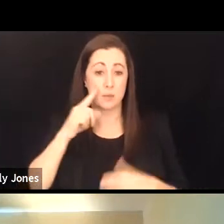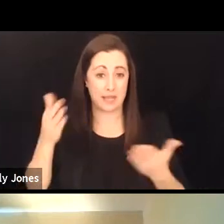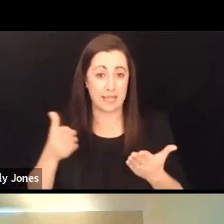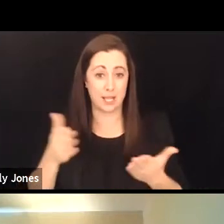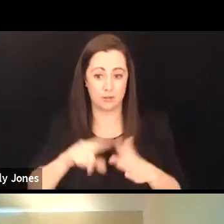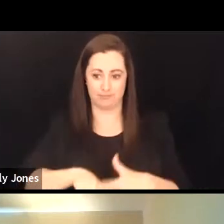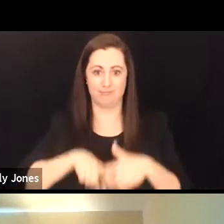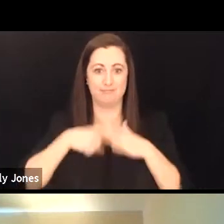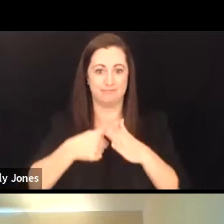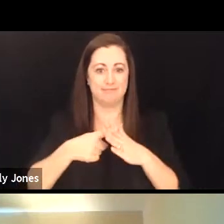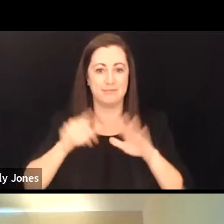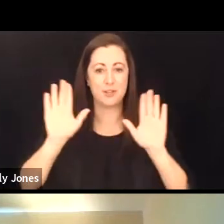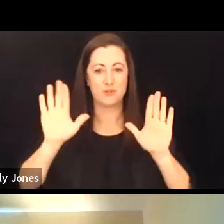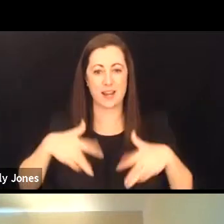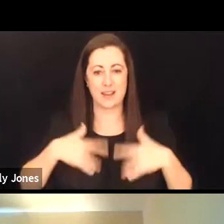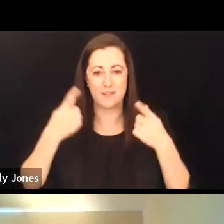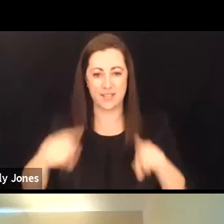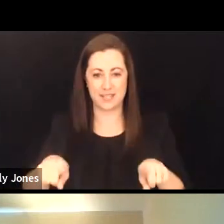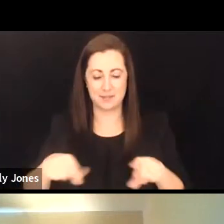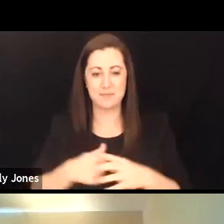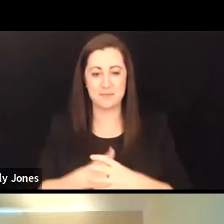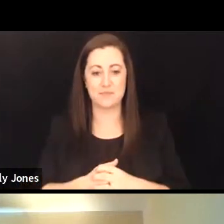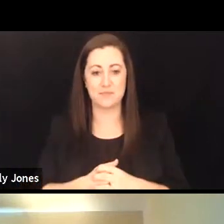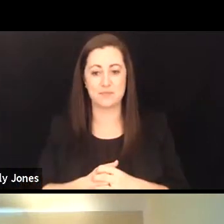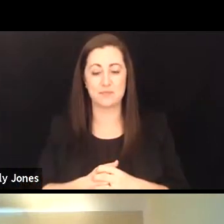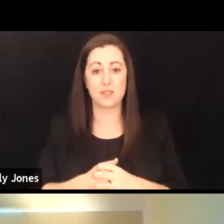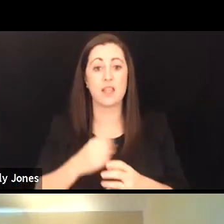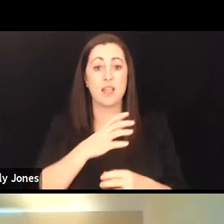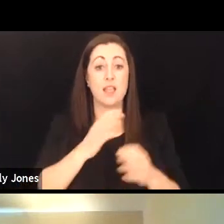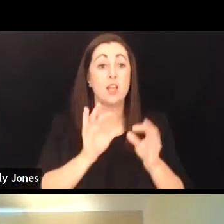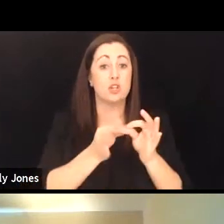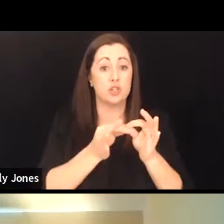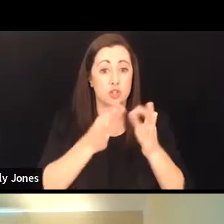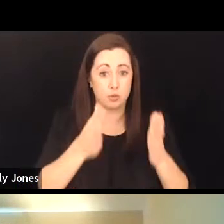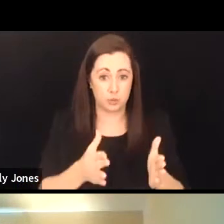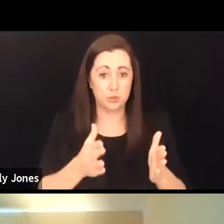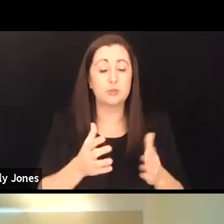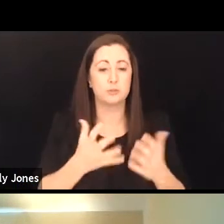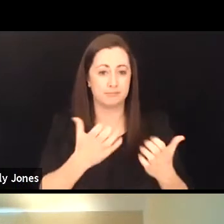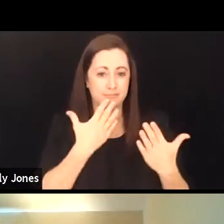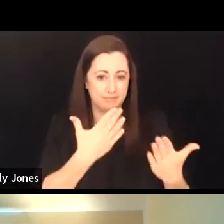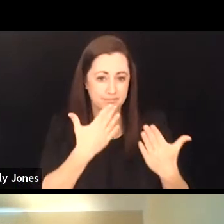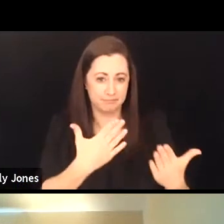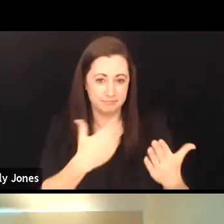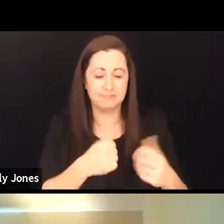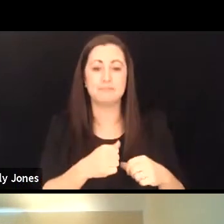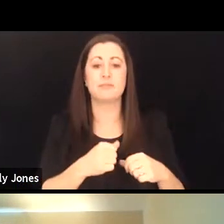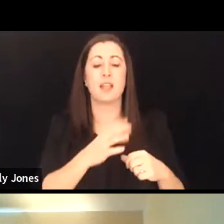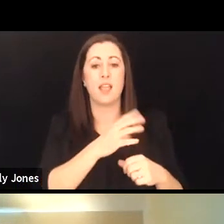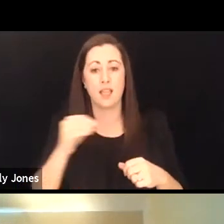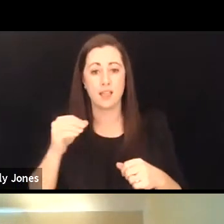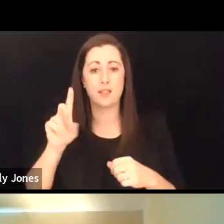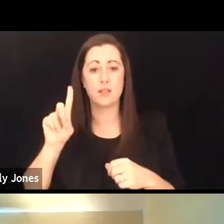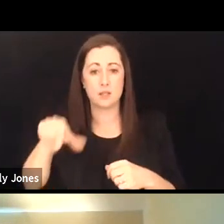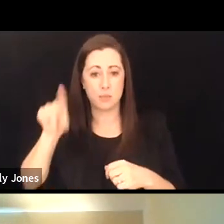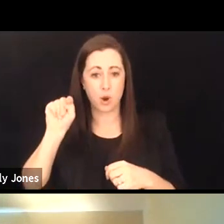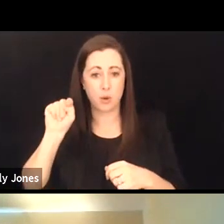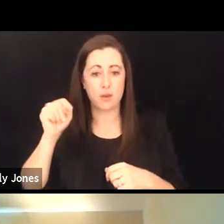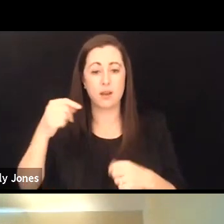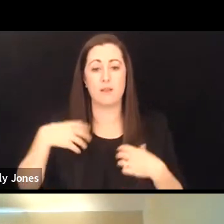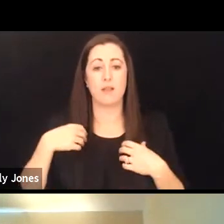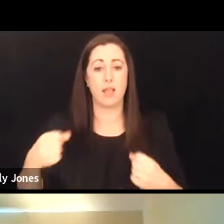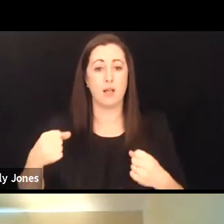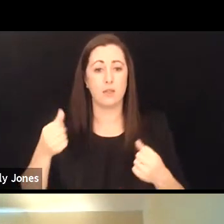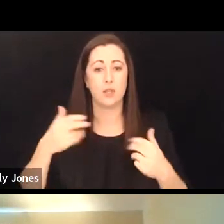great event. We also wanted, in addition to the interpreters who have been seamless, I thank the Department of Health and Human